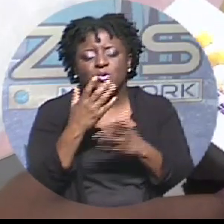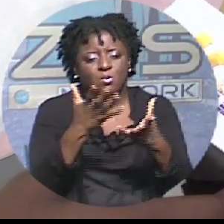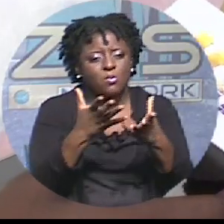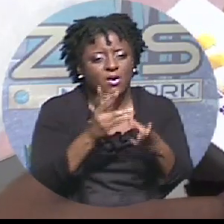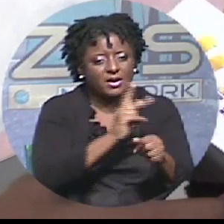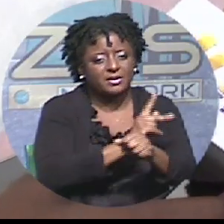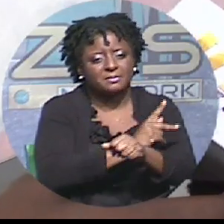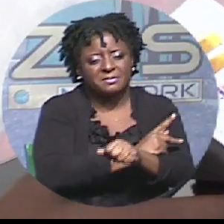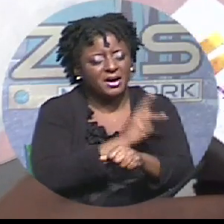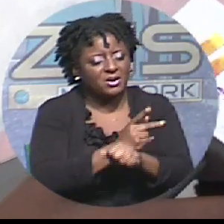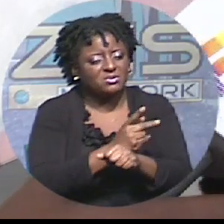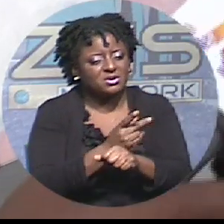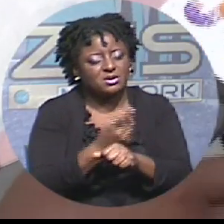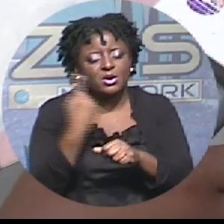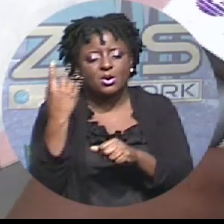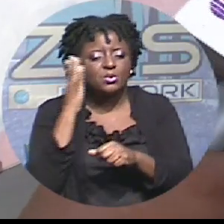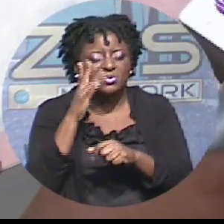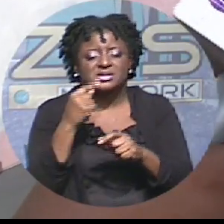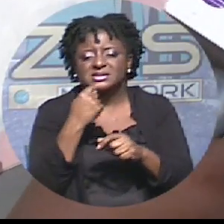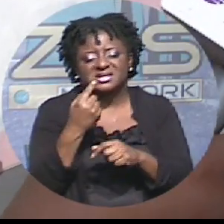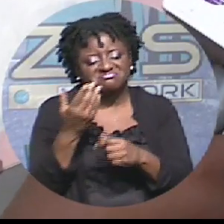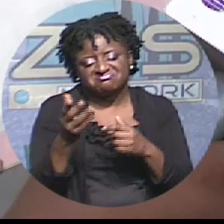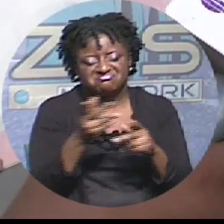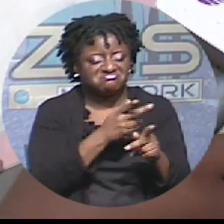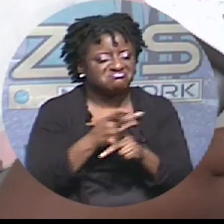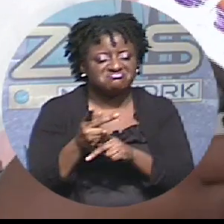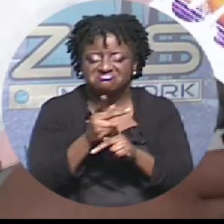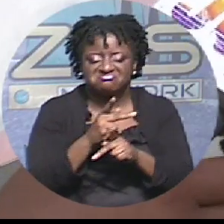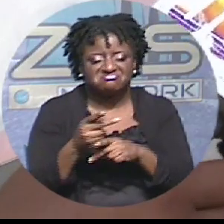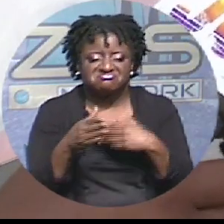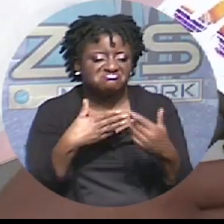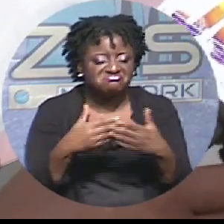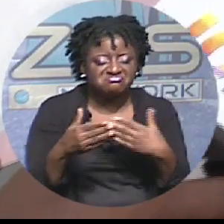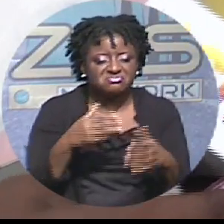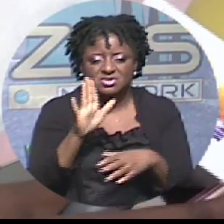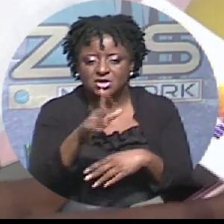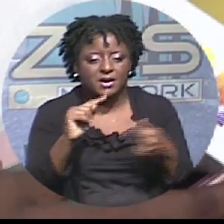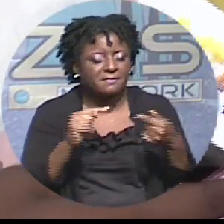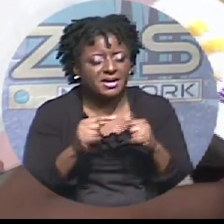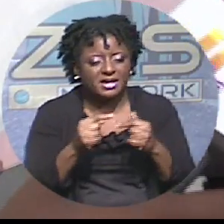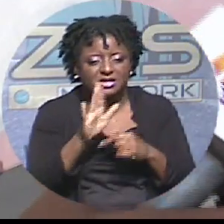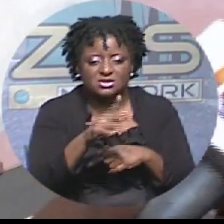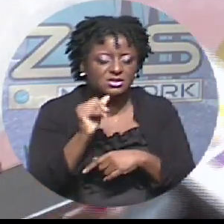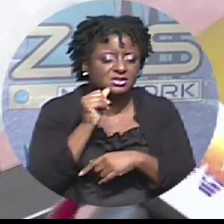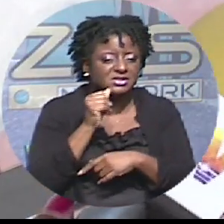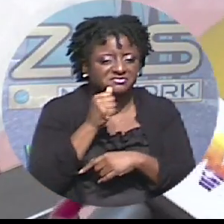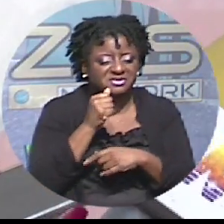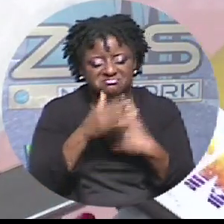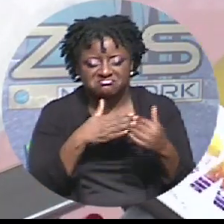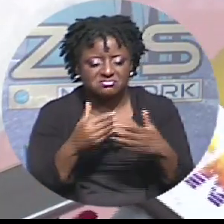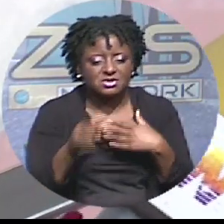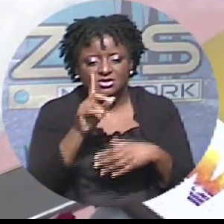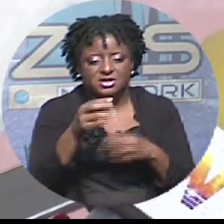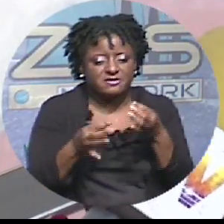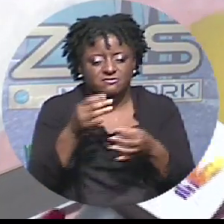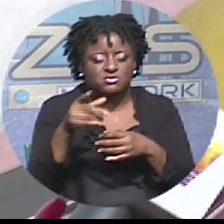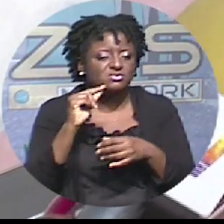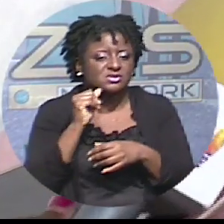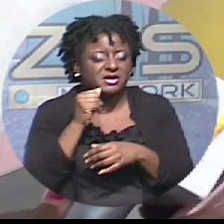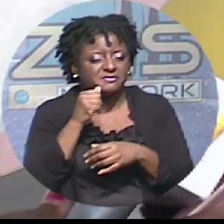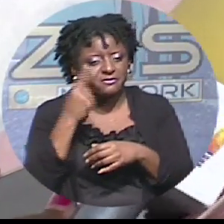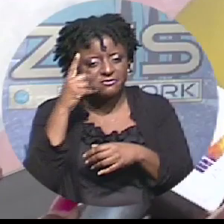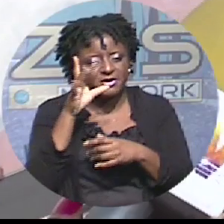power were simply saying, I don't care about your pain, about your suffering. I don't mind if you suffer for 8 months more.